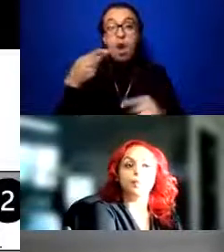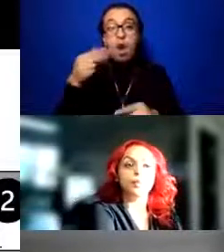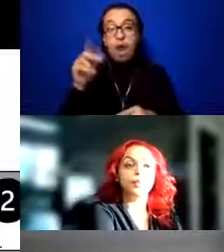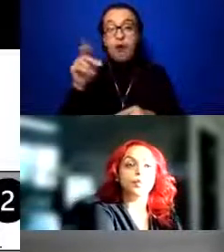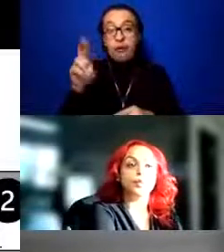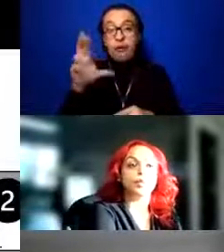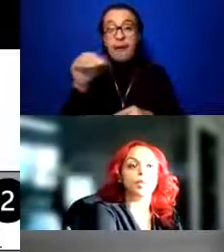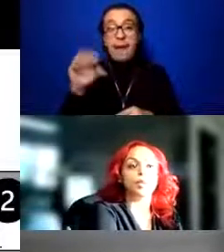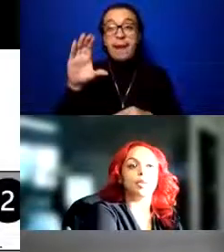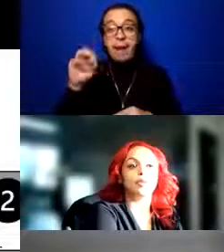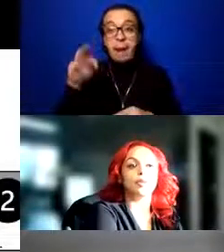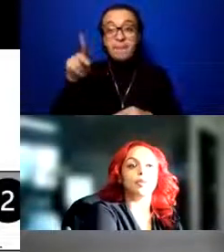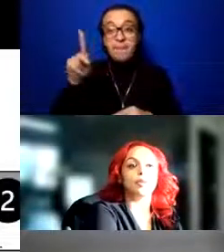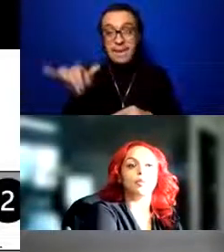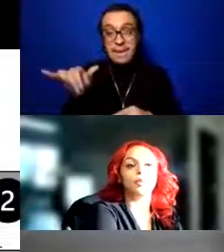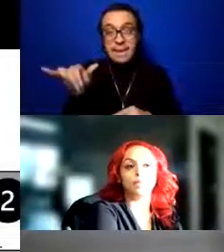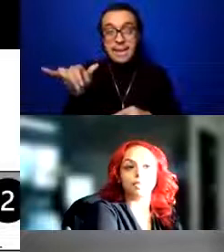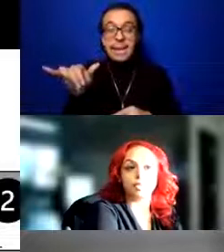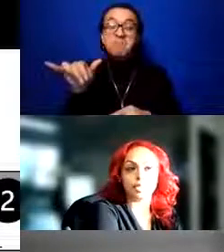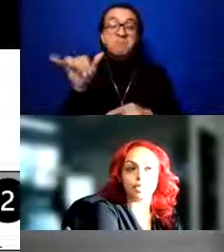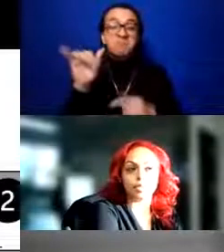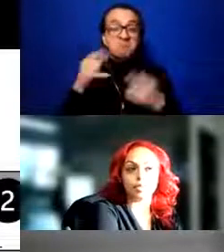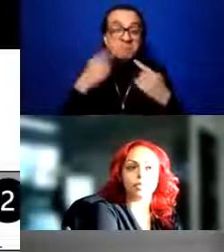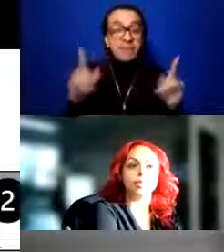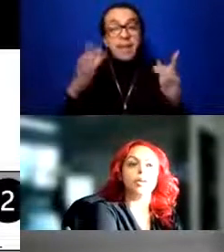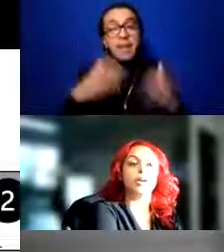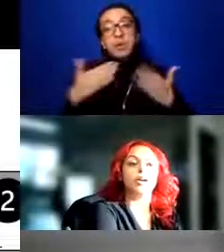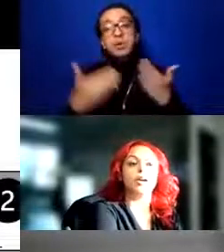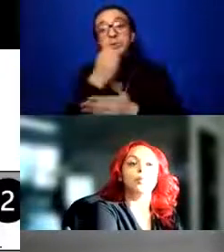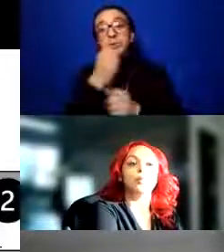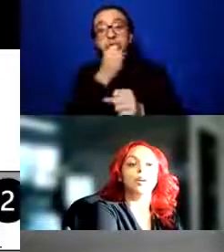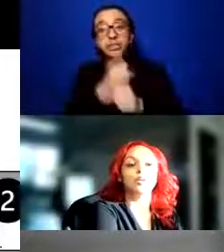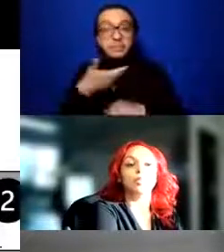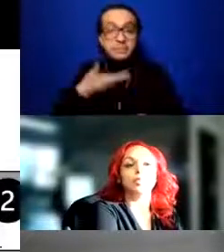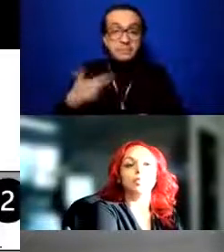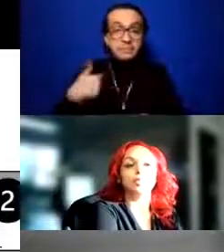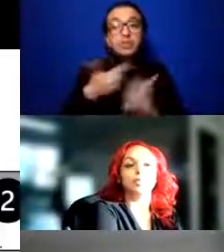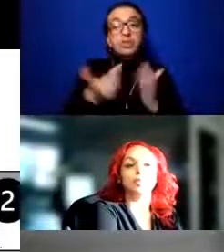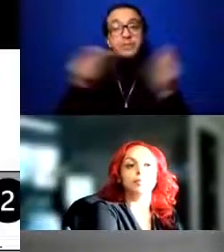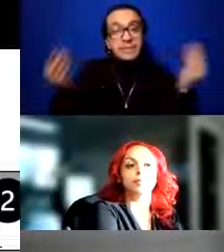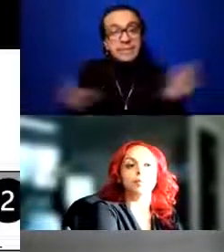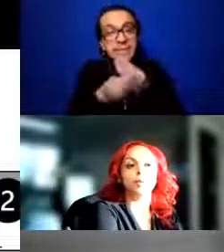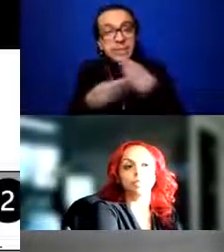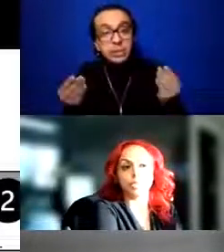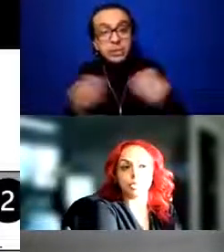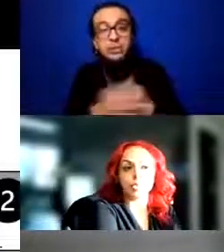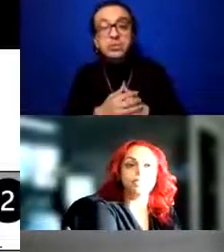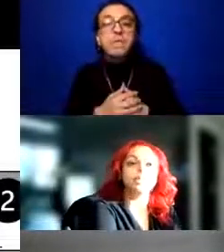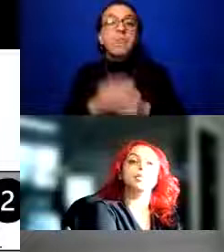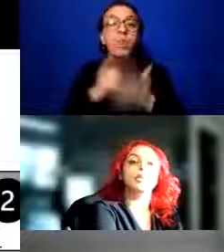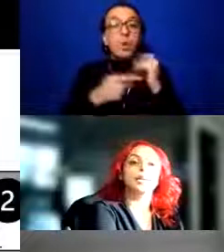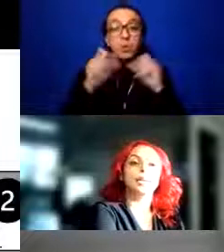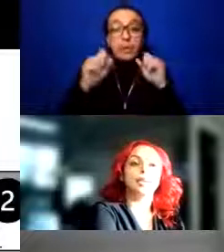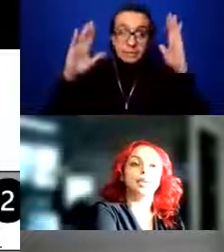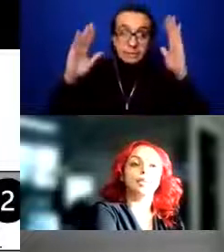say Happy New Year, and, that we're the new facilitators, what was, what to